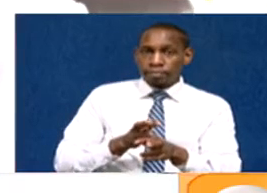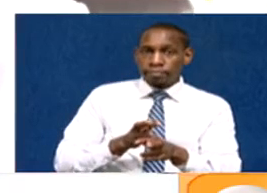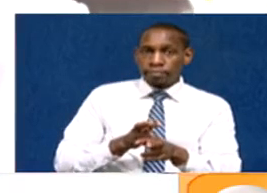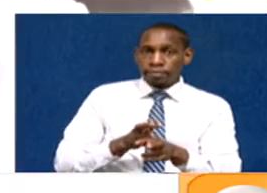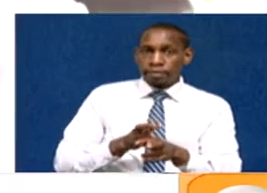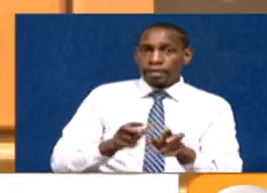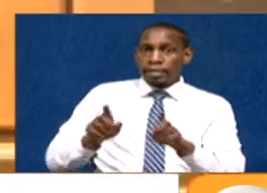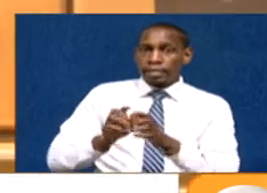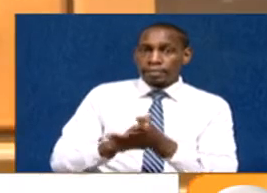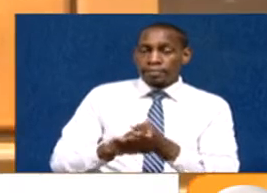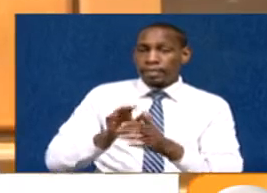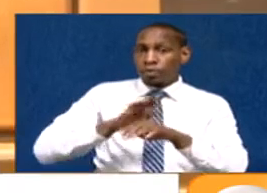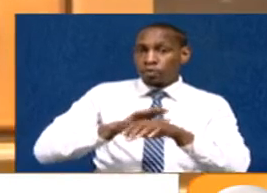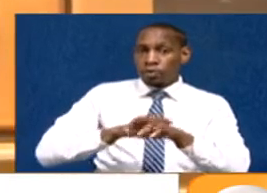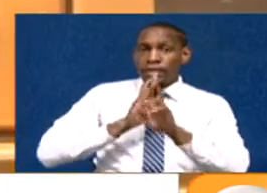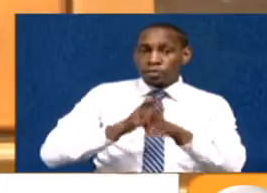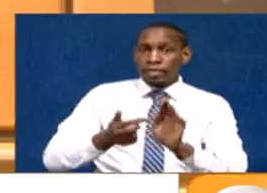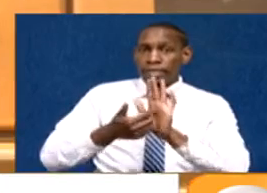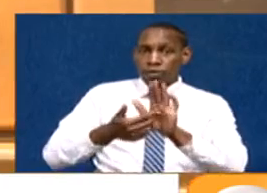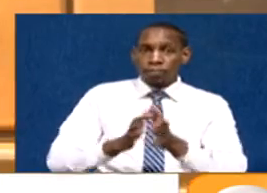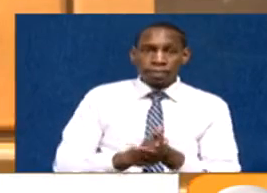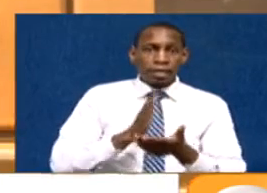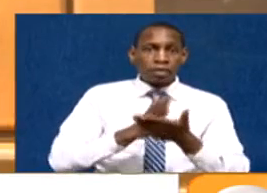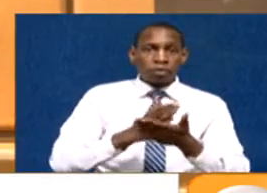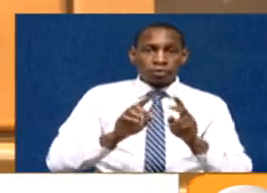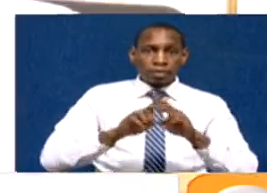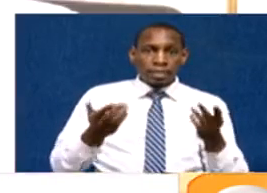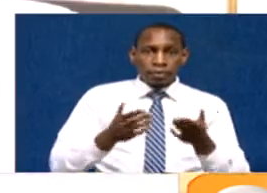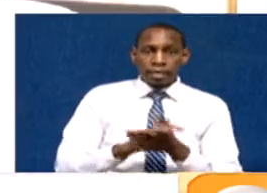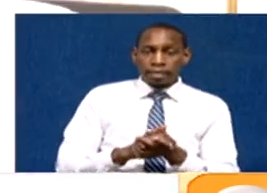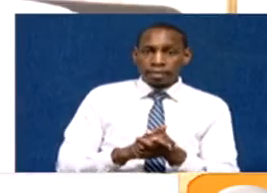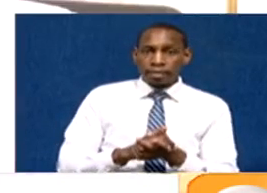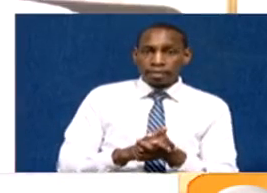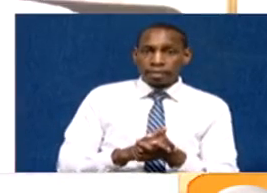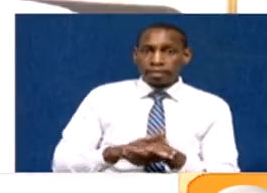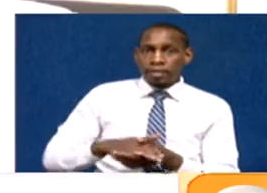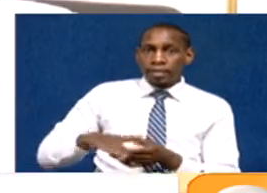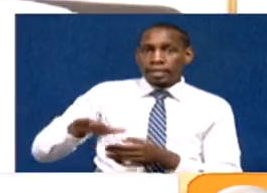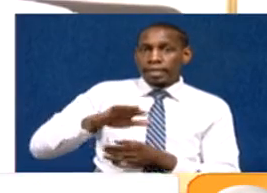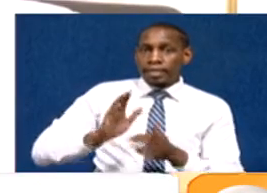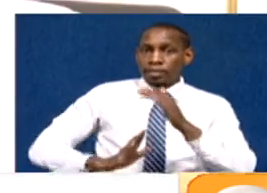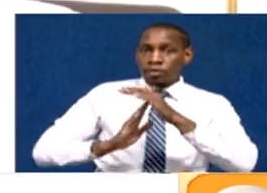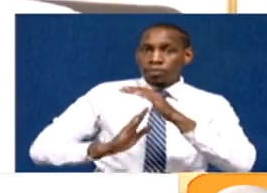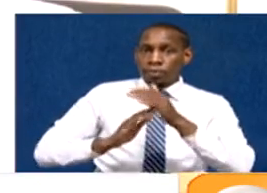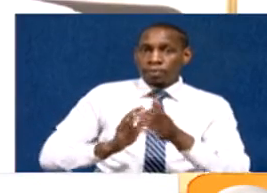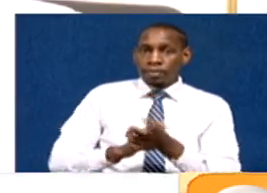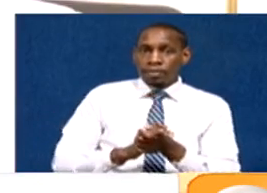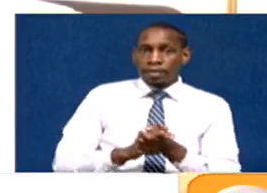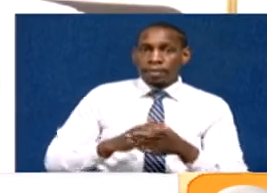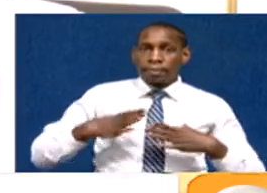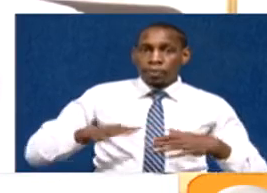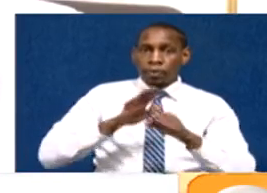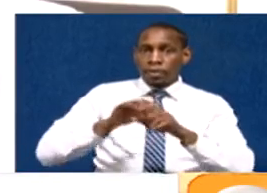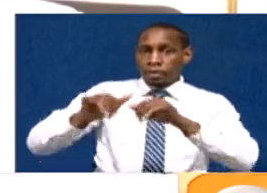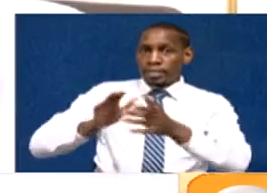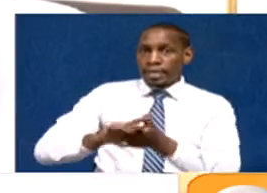and actually it gave us good results. And of course, we will start in the highest gain areas, and the highest gain areas will be the high